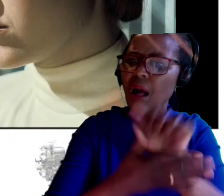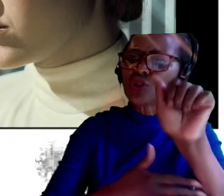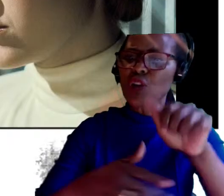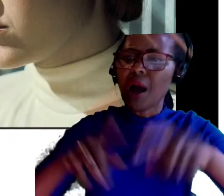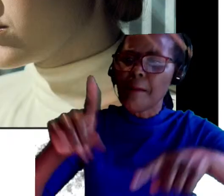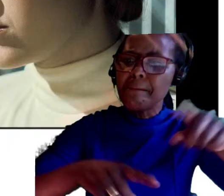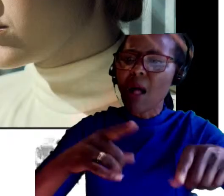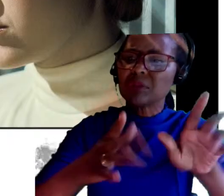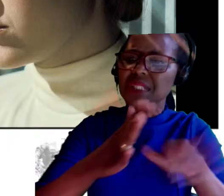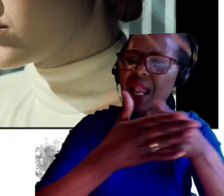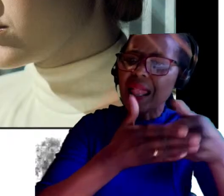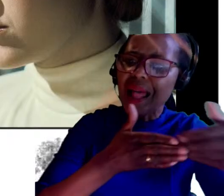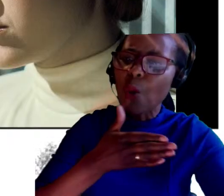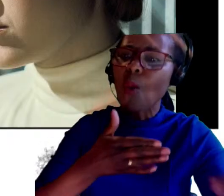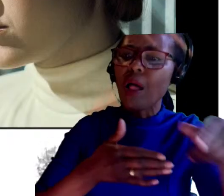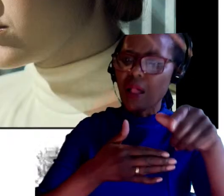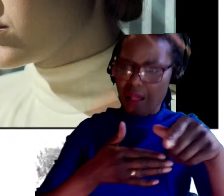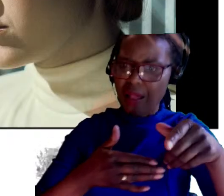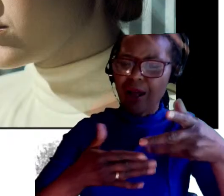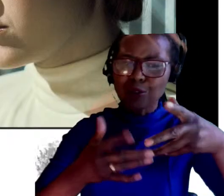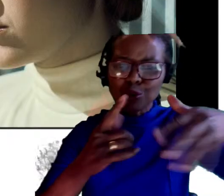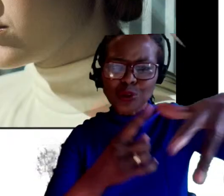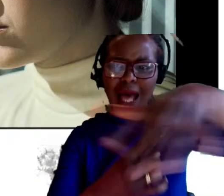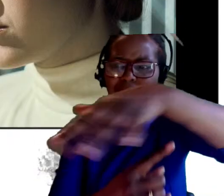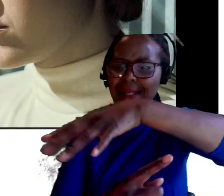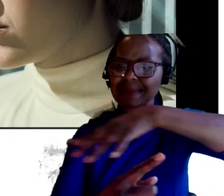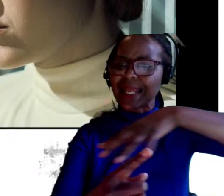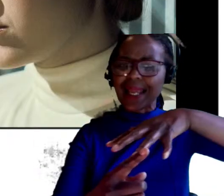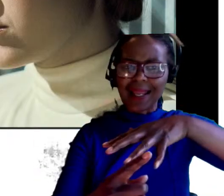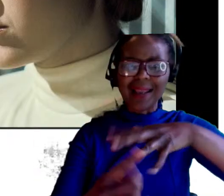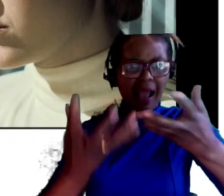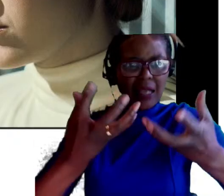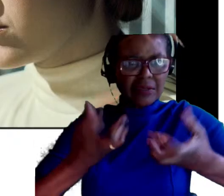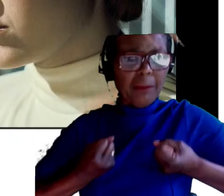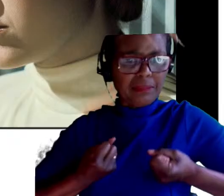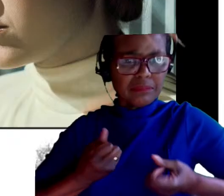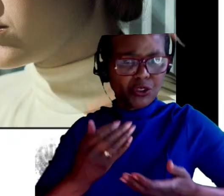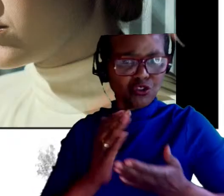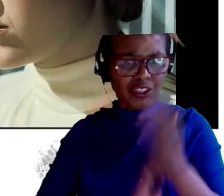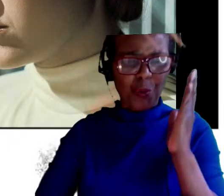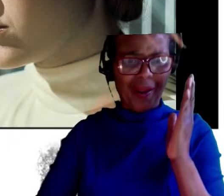paucity of running explanation that instantly makes it feel much more genuine.